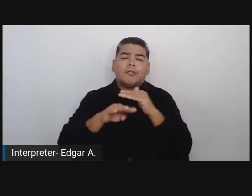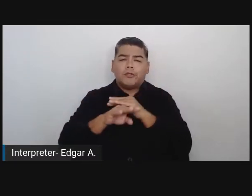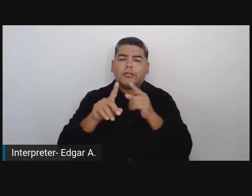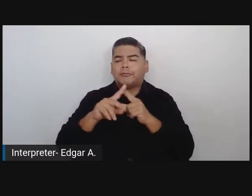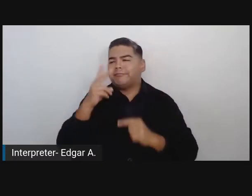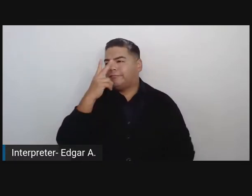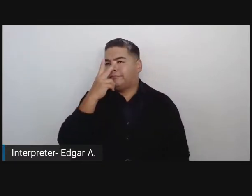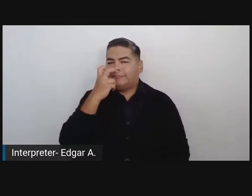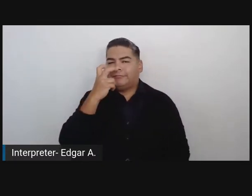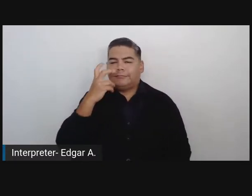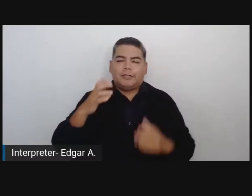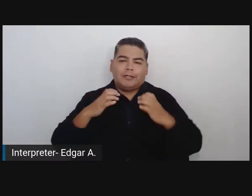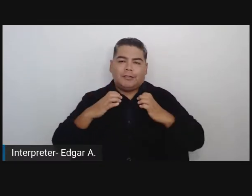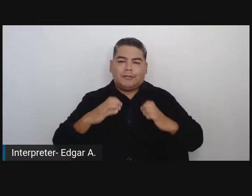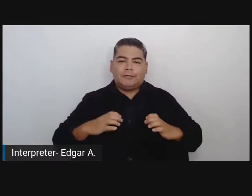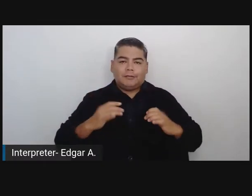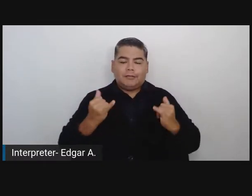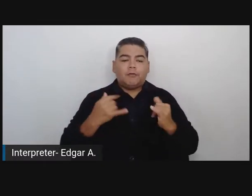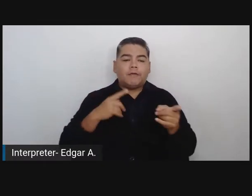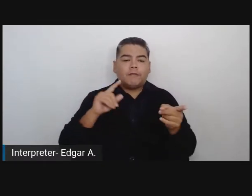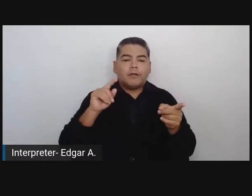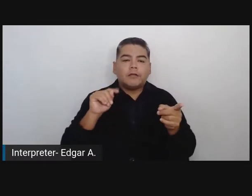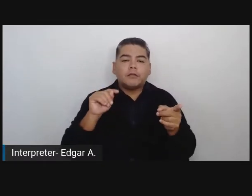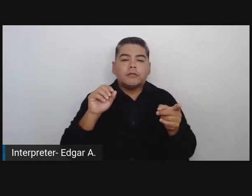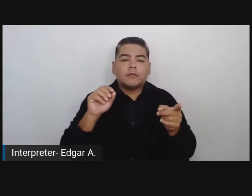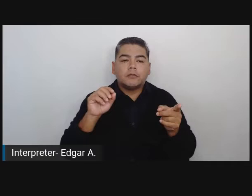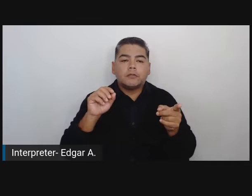panel discussion, we have Colleen Gratzer,